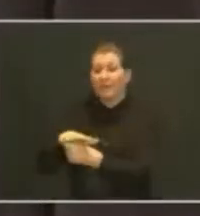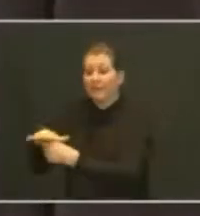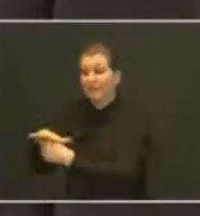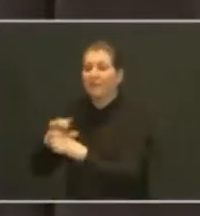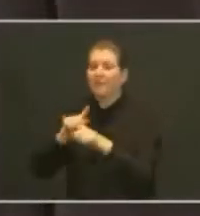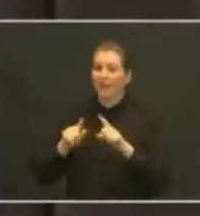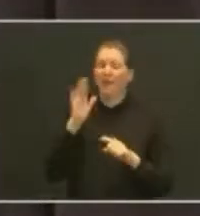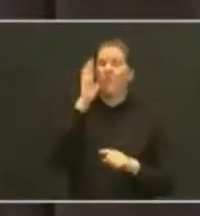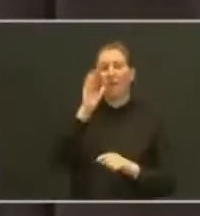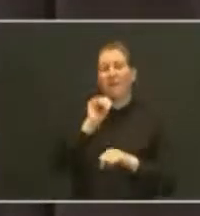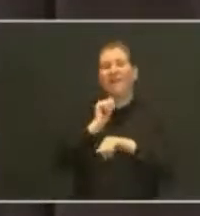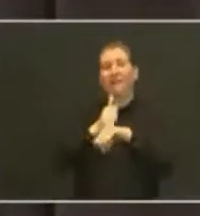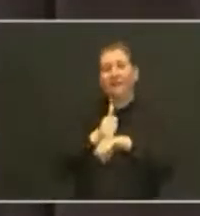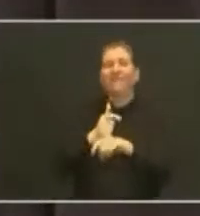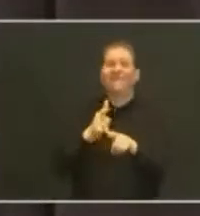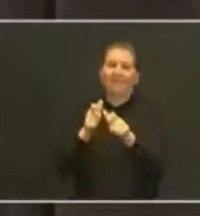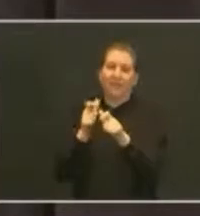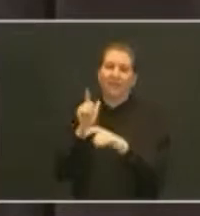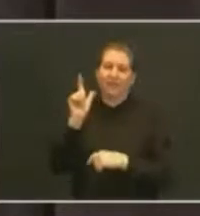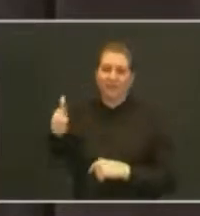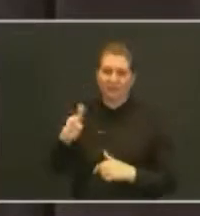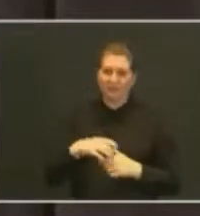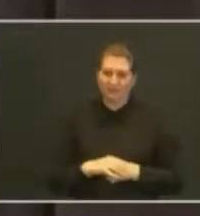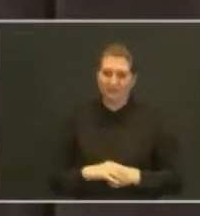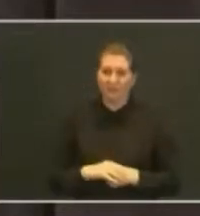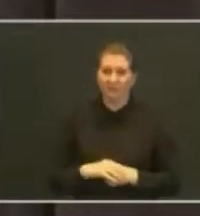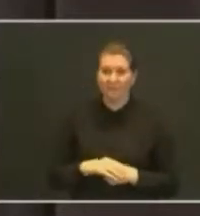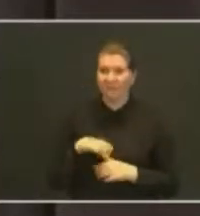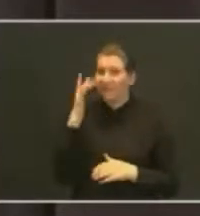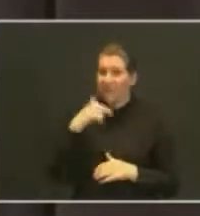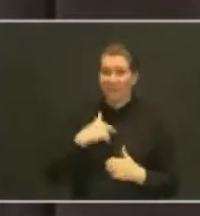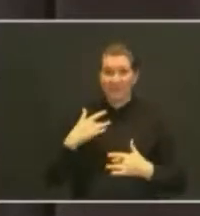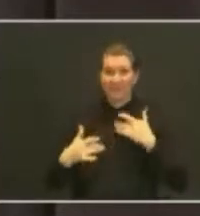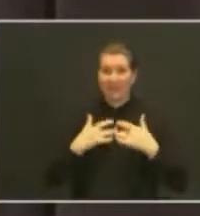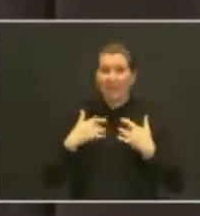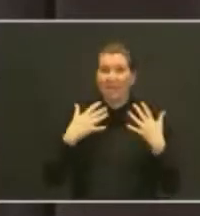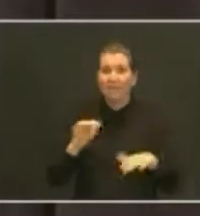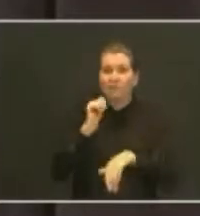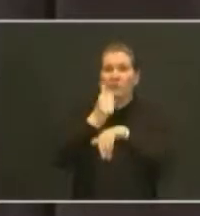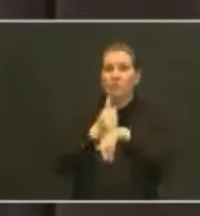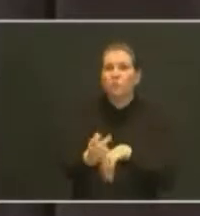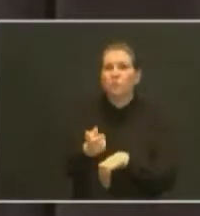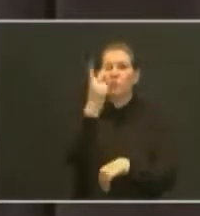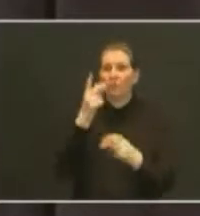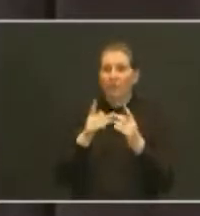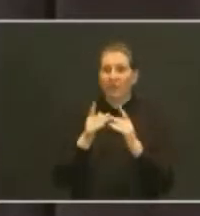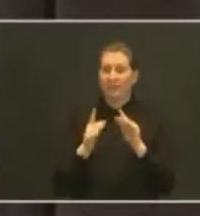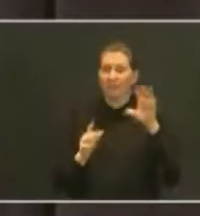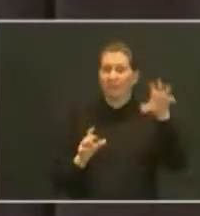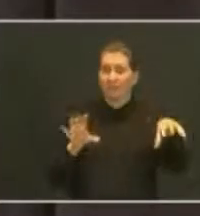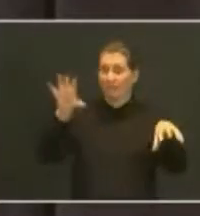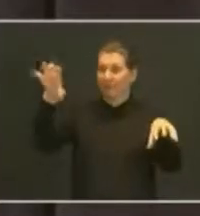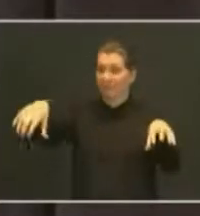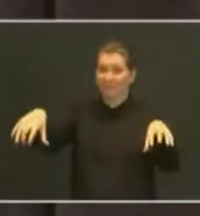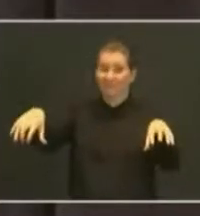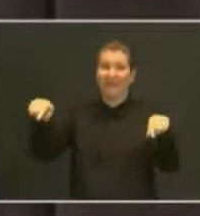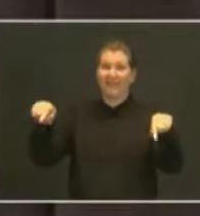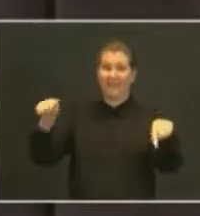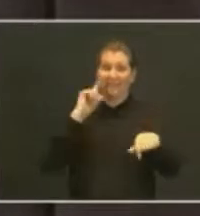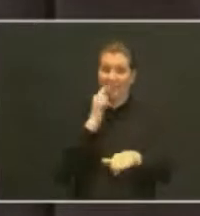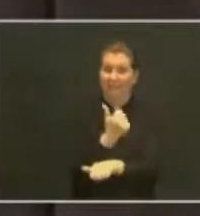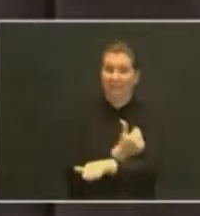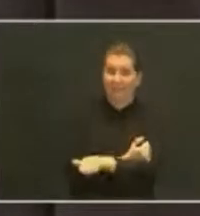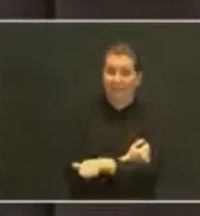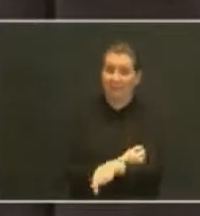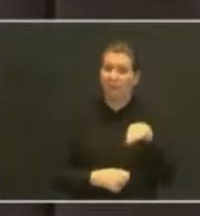That's why we were so excited to launch our 2 mass vaccination sites this morning for the general public. One at